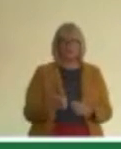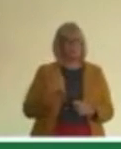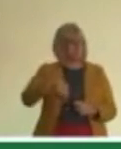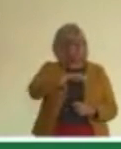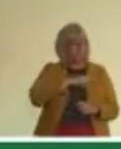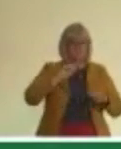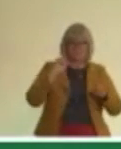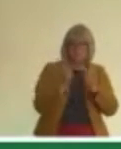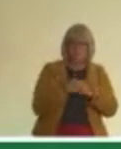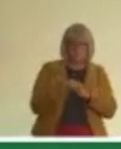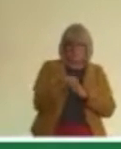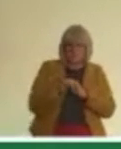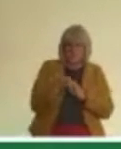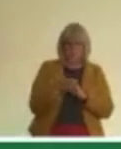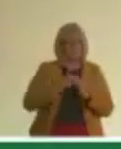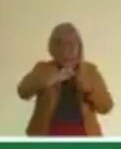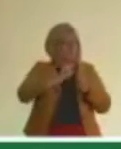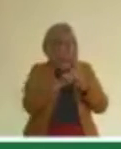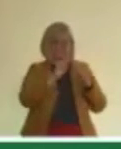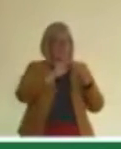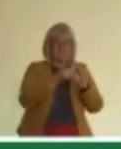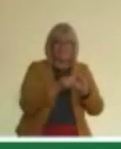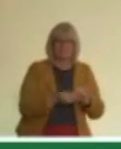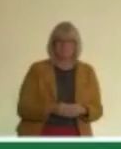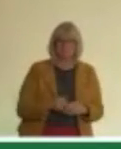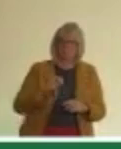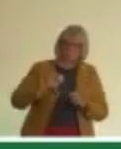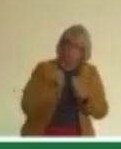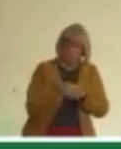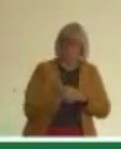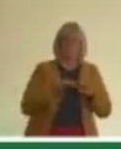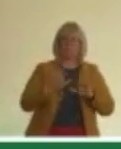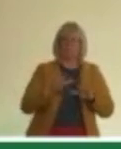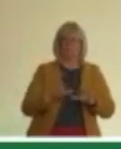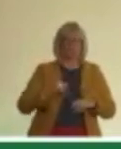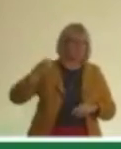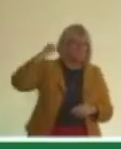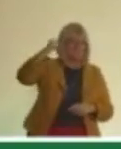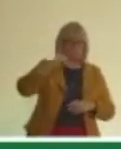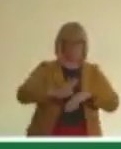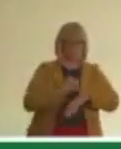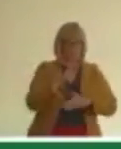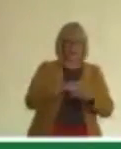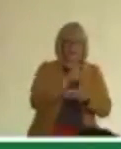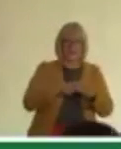towns. Let's change our cities. Let's change our country. Let's get Greens elected. Let's go. Thank you.